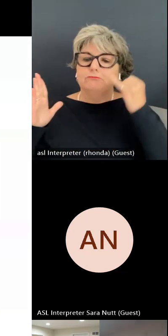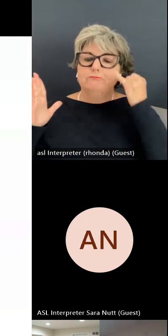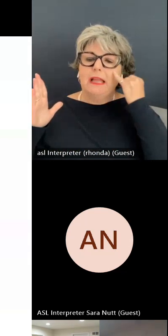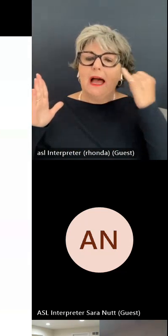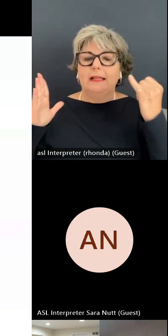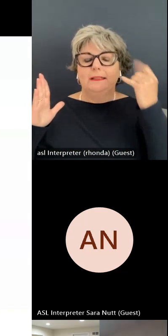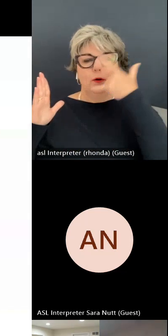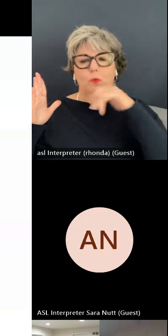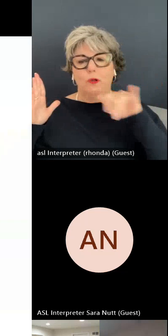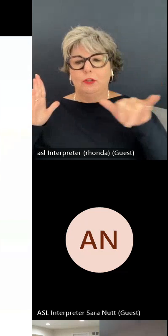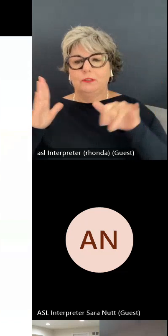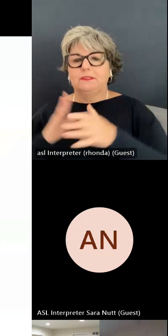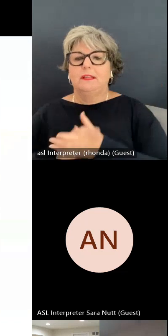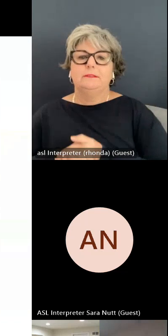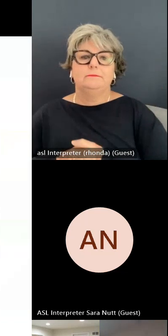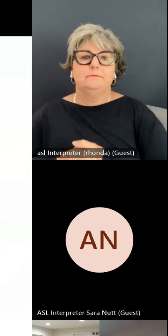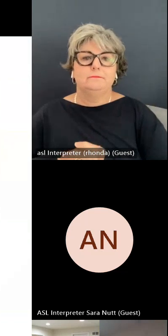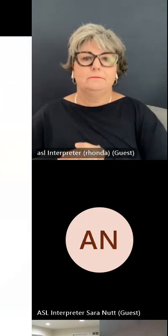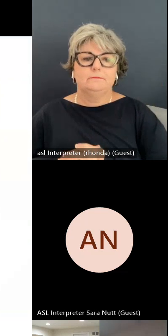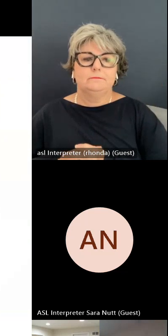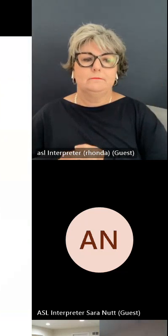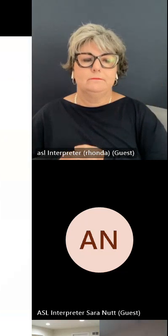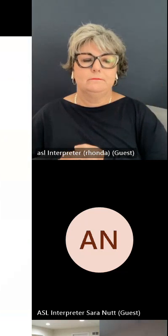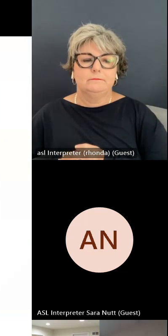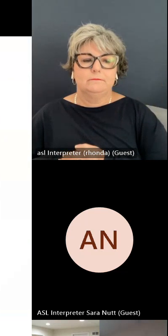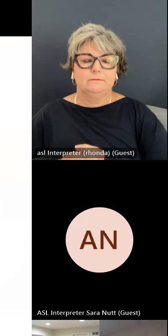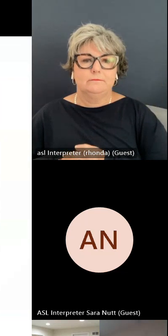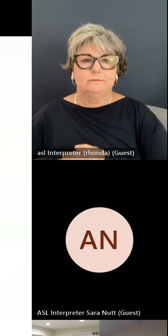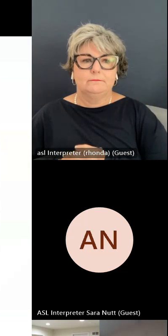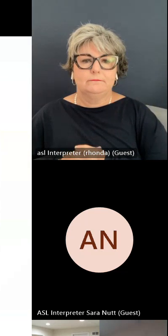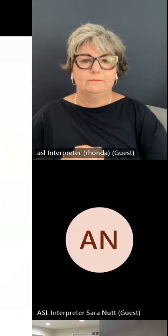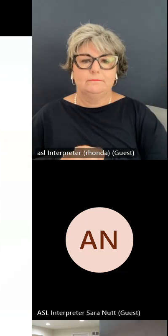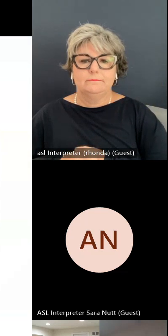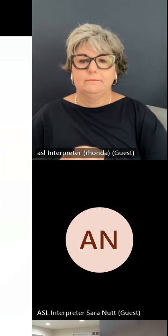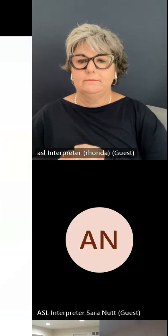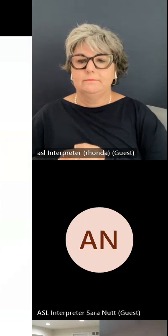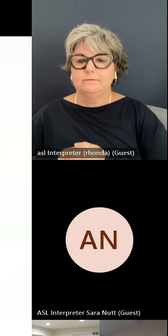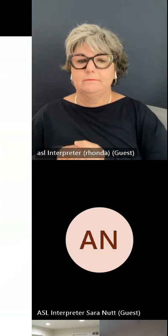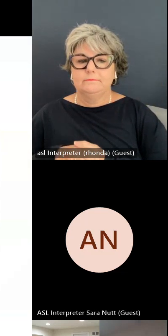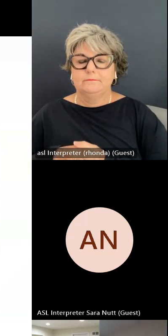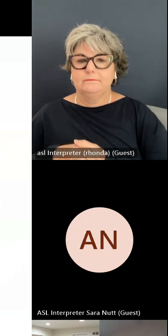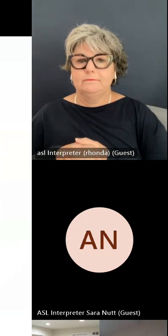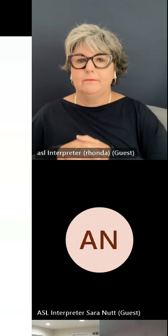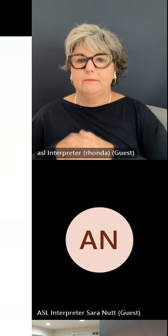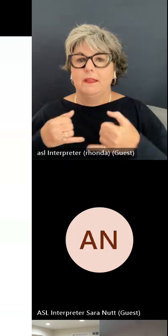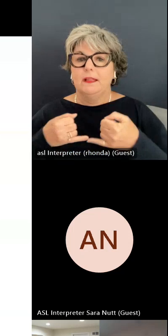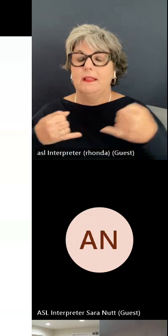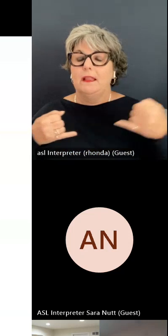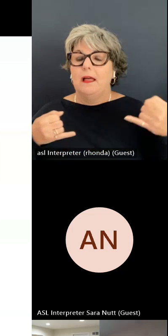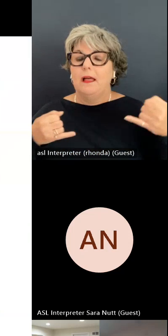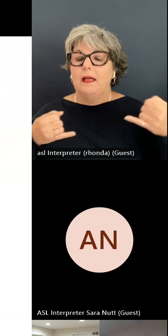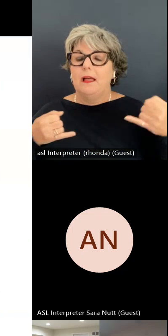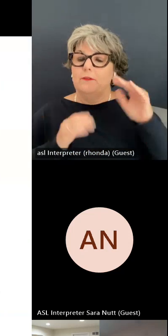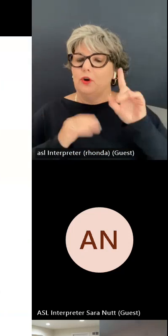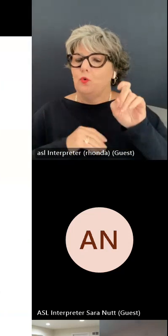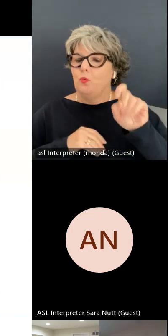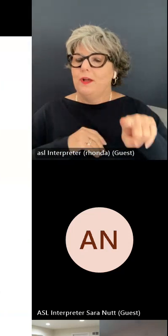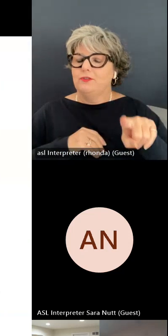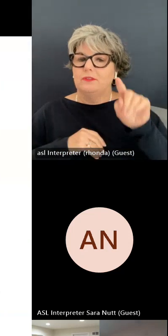and a flavor of it. So let's look at examples of this. Does line 4,000 include